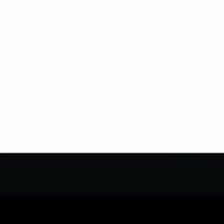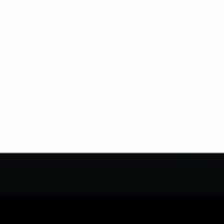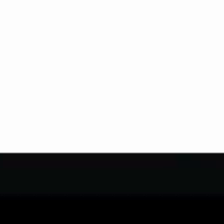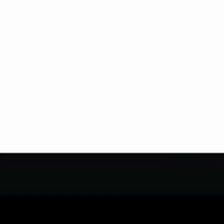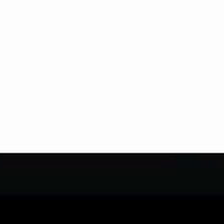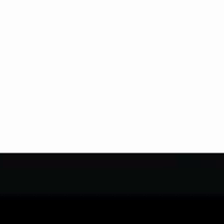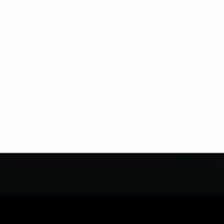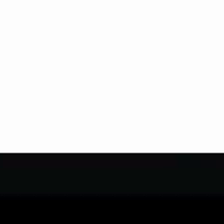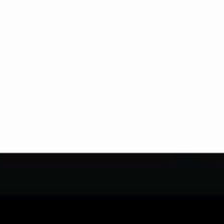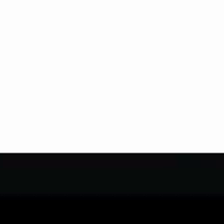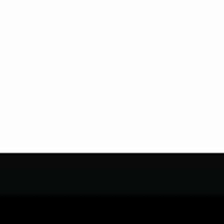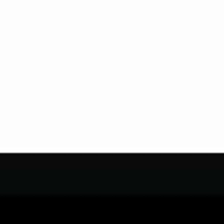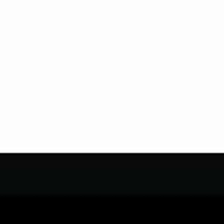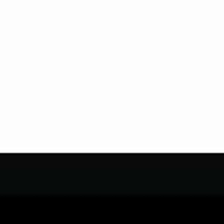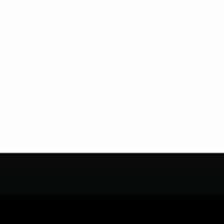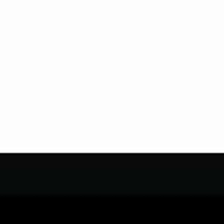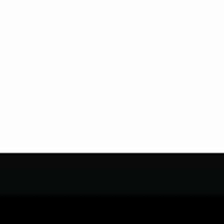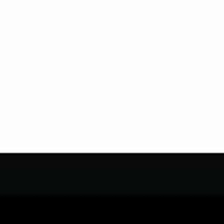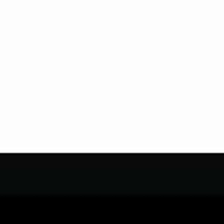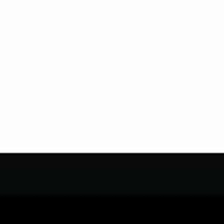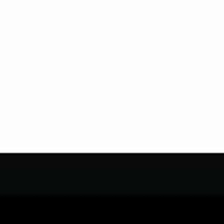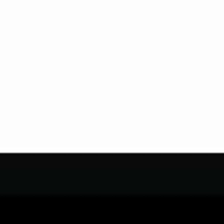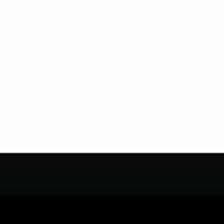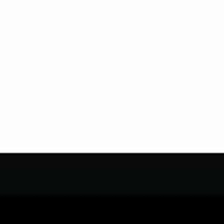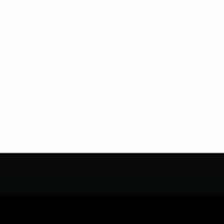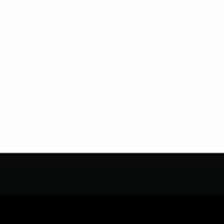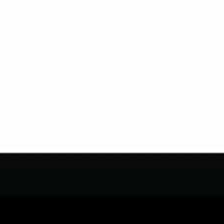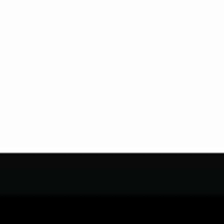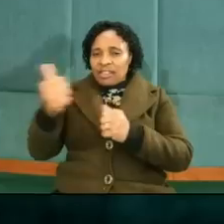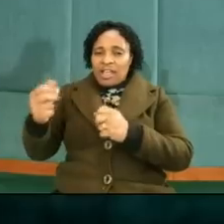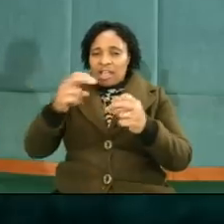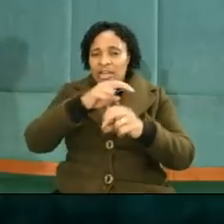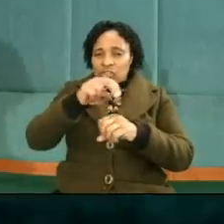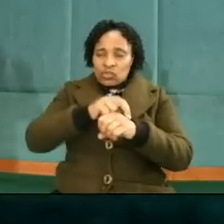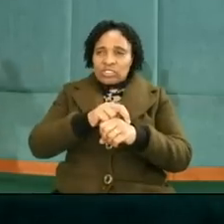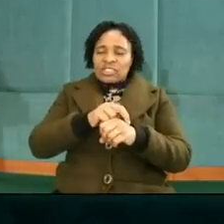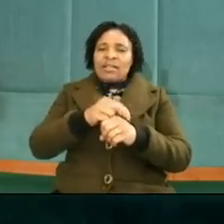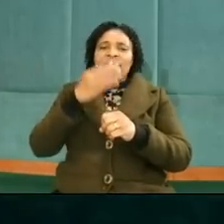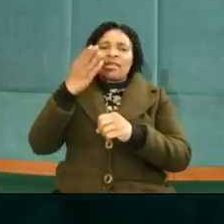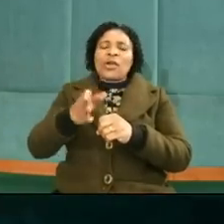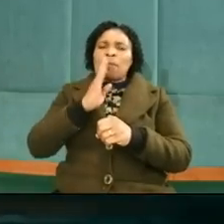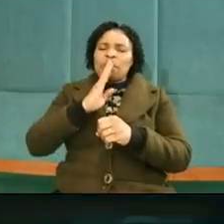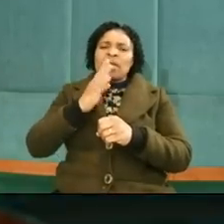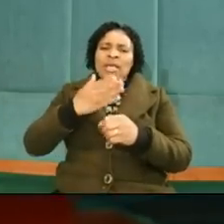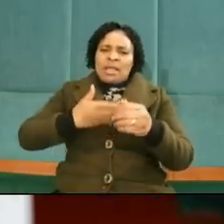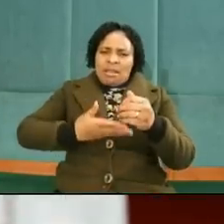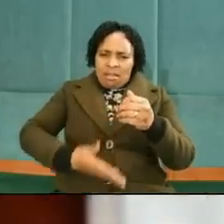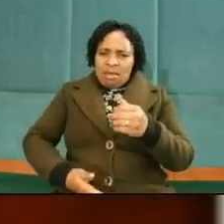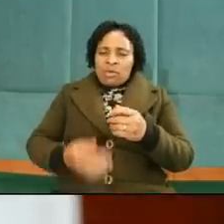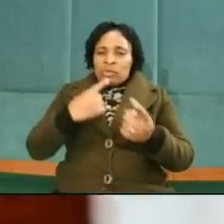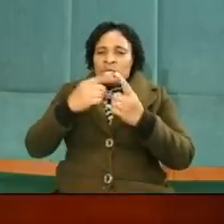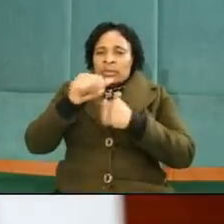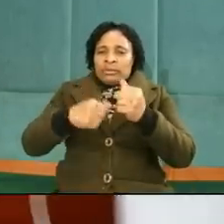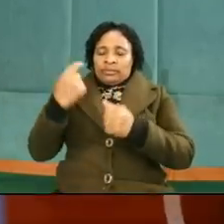morning. Nations will invade nations, and it's still going on right now. He says, there'll be famines. We talked about that yesterday